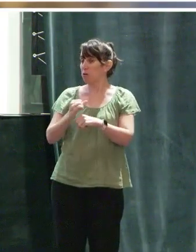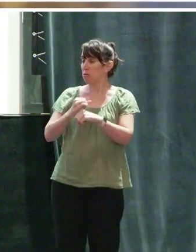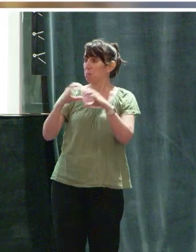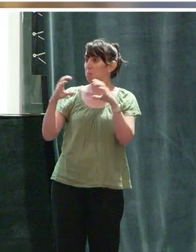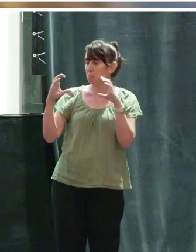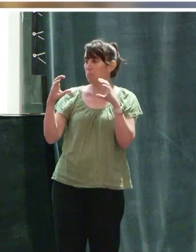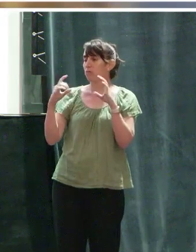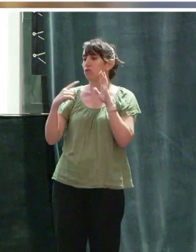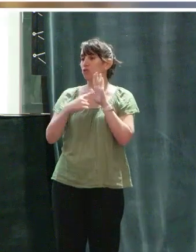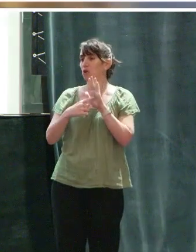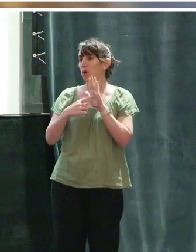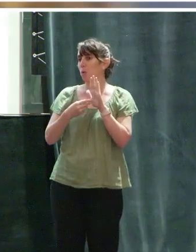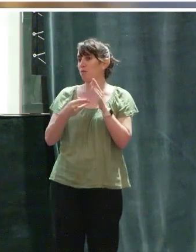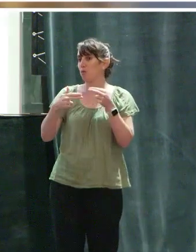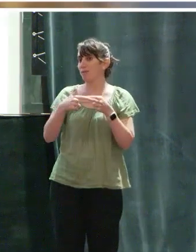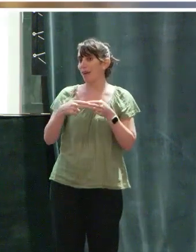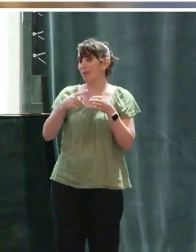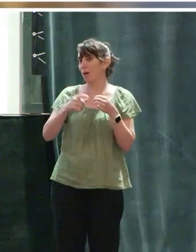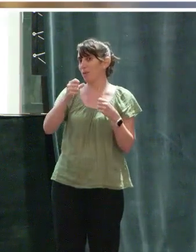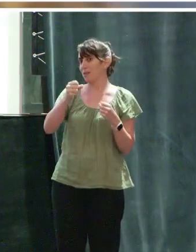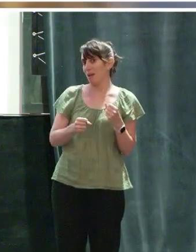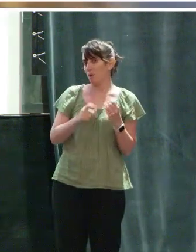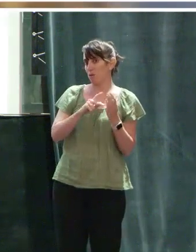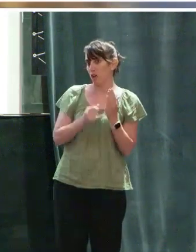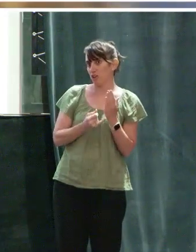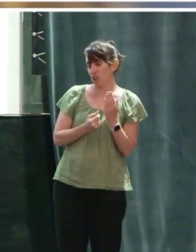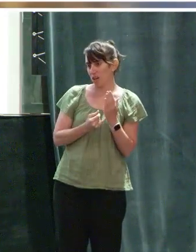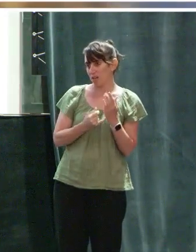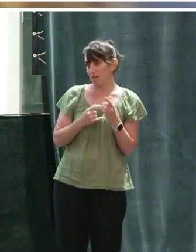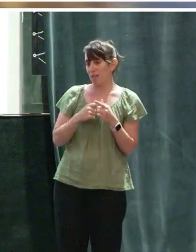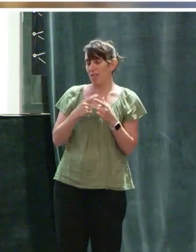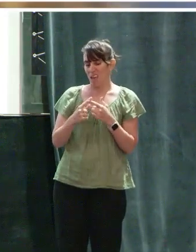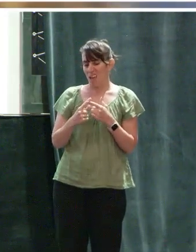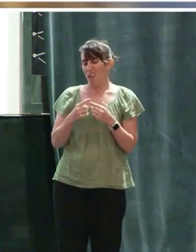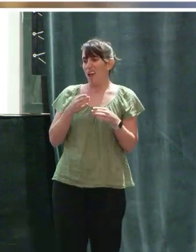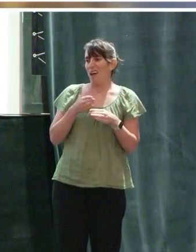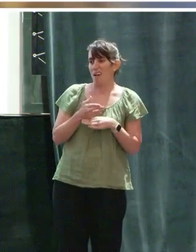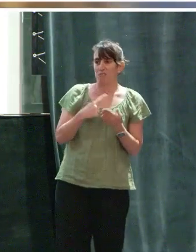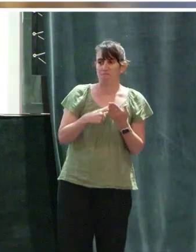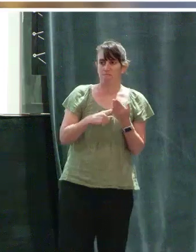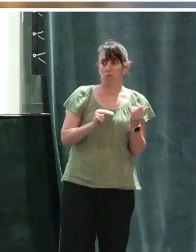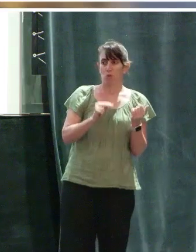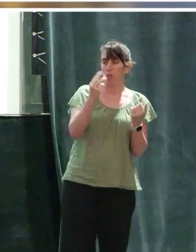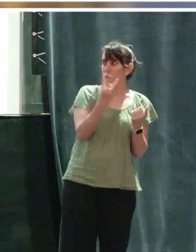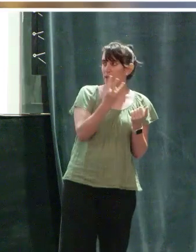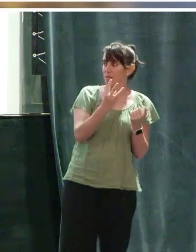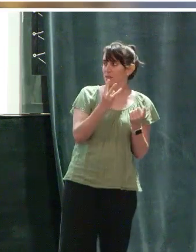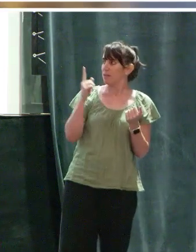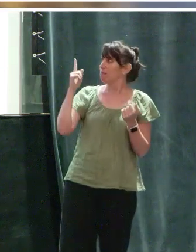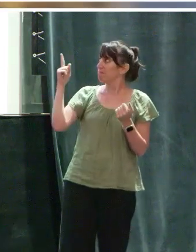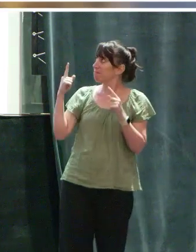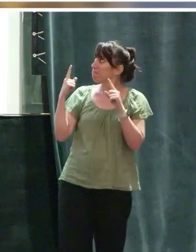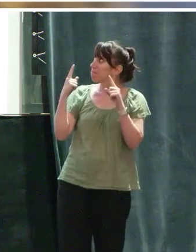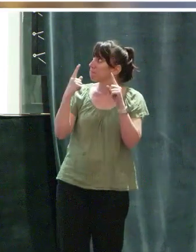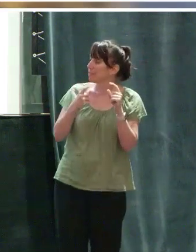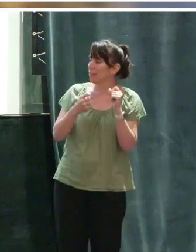efforts, to show a couple of quick slides on the South project and then really turn to the meat of the presentation on the Northwest. So this is the effort that is underway in the southern end